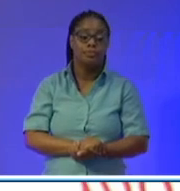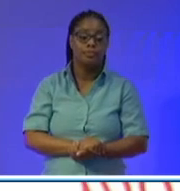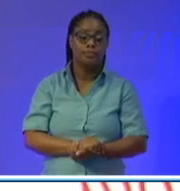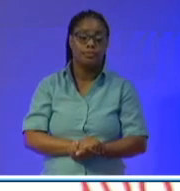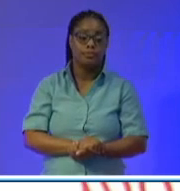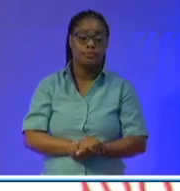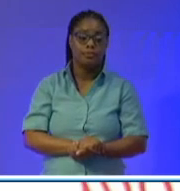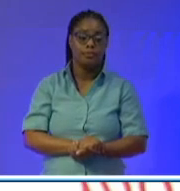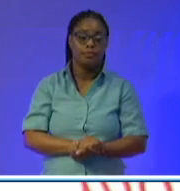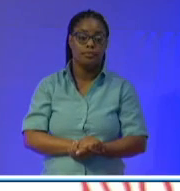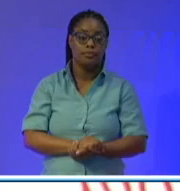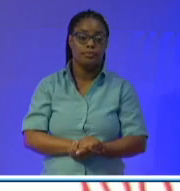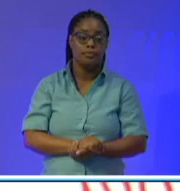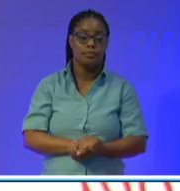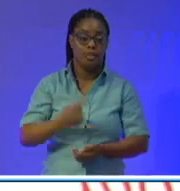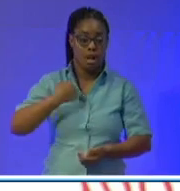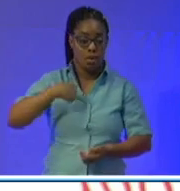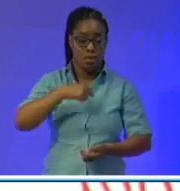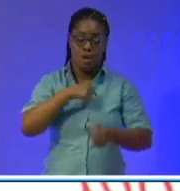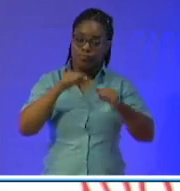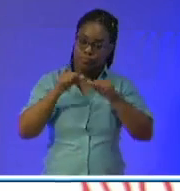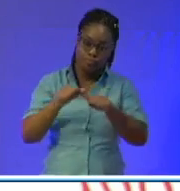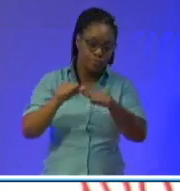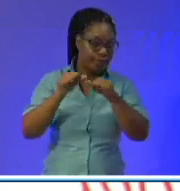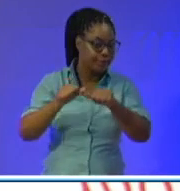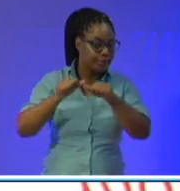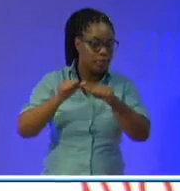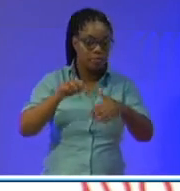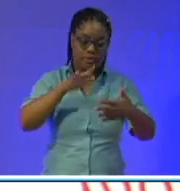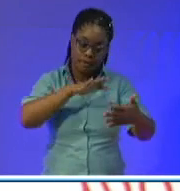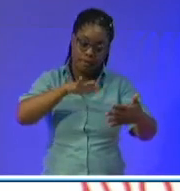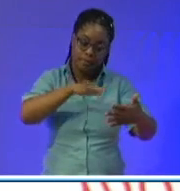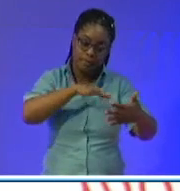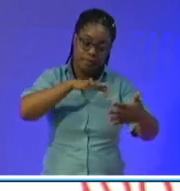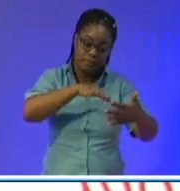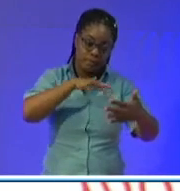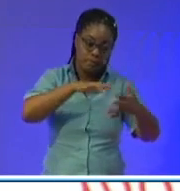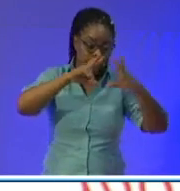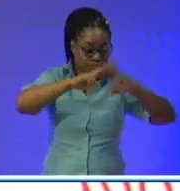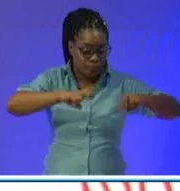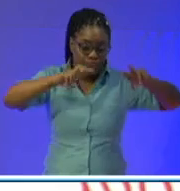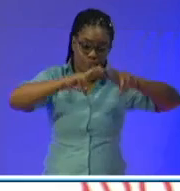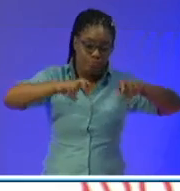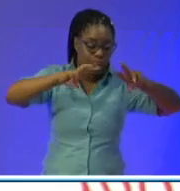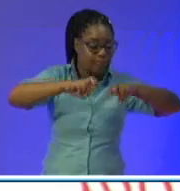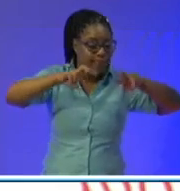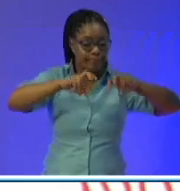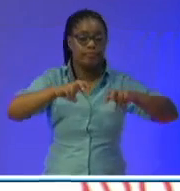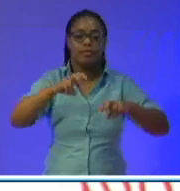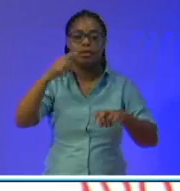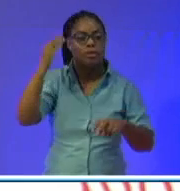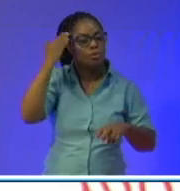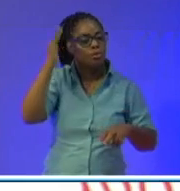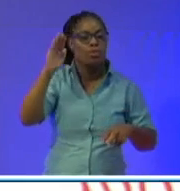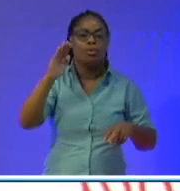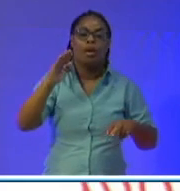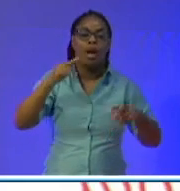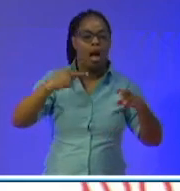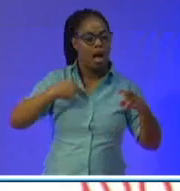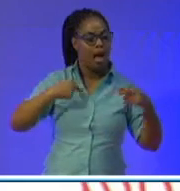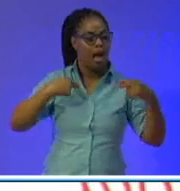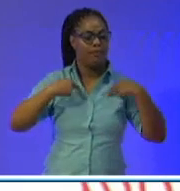are continuing. We have yet to confirm that there is a link between the vaccine and